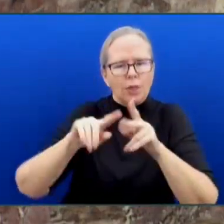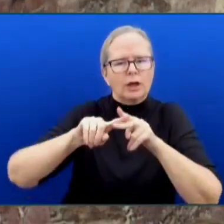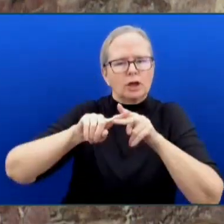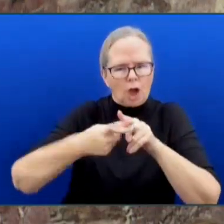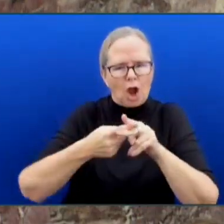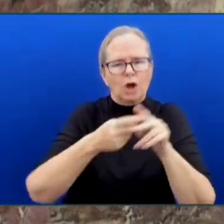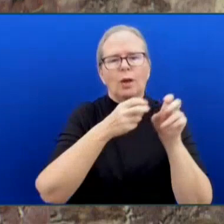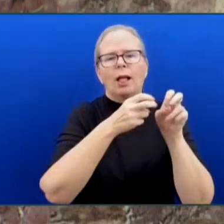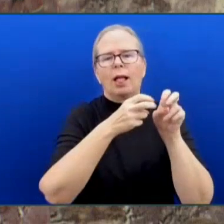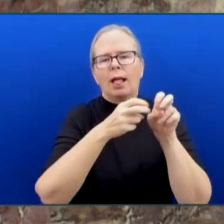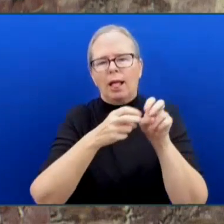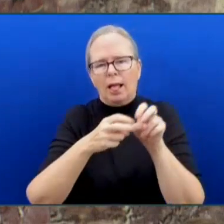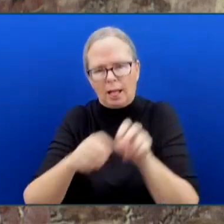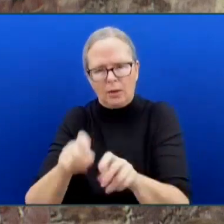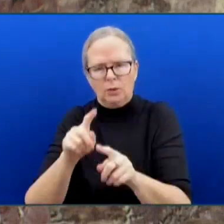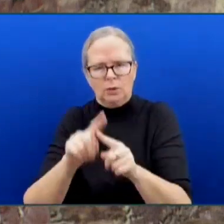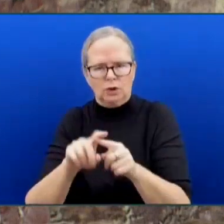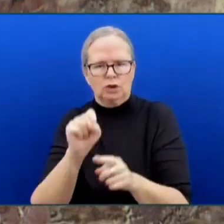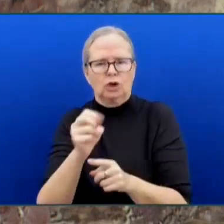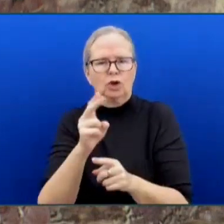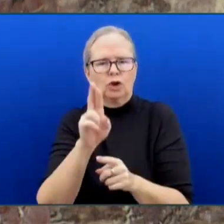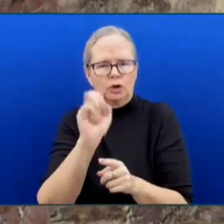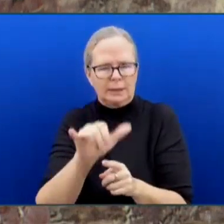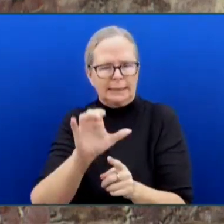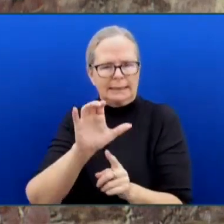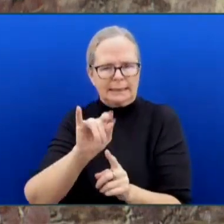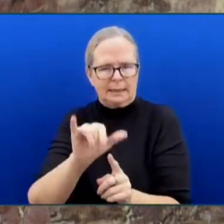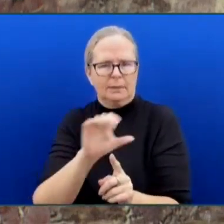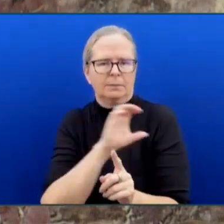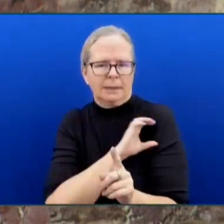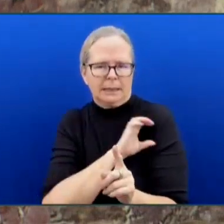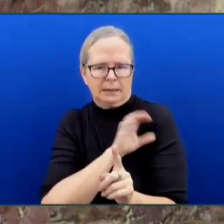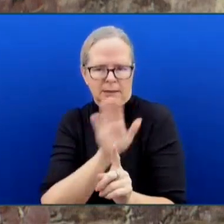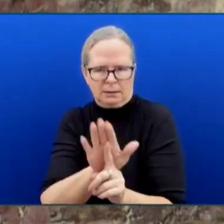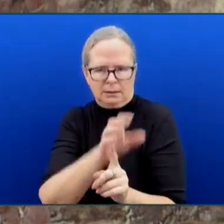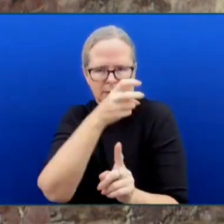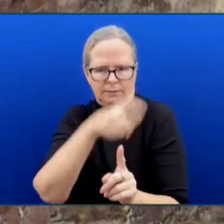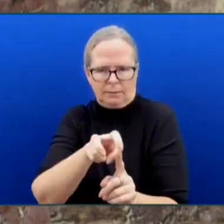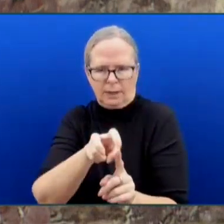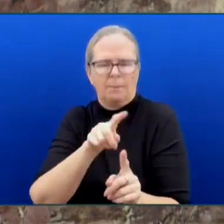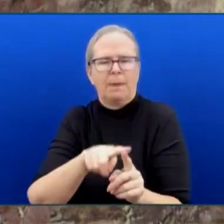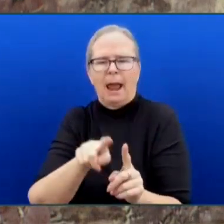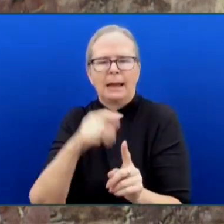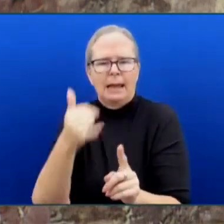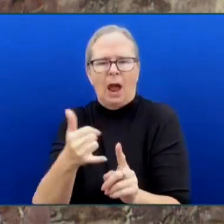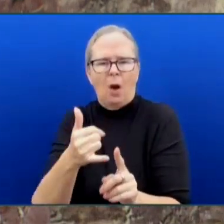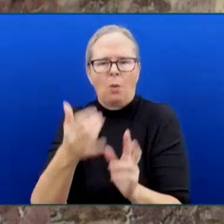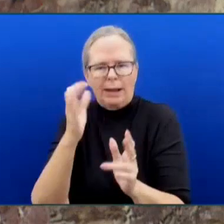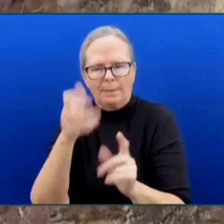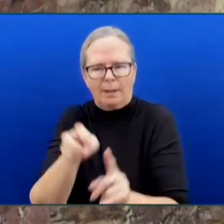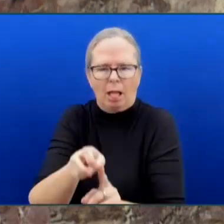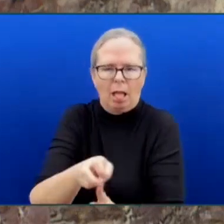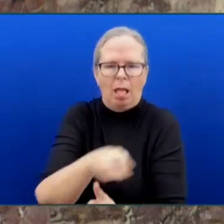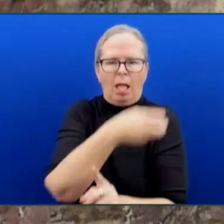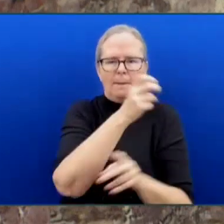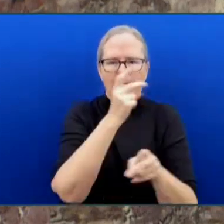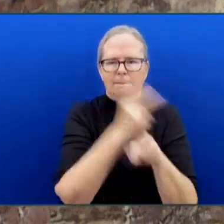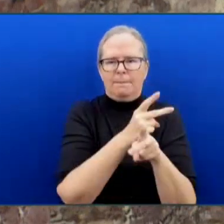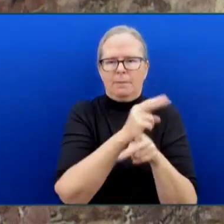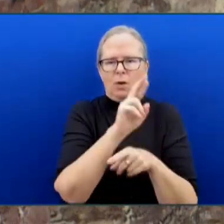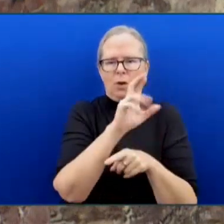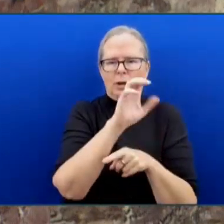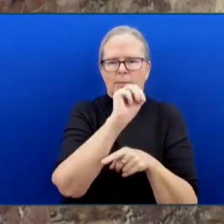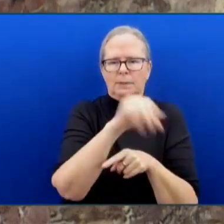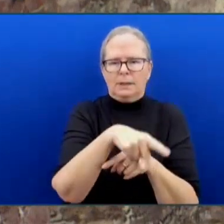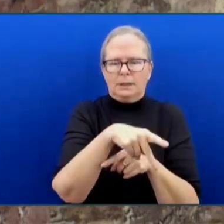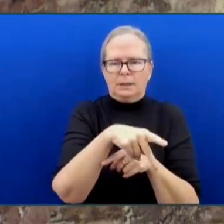the experts within my ministry and outside my ministry that the challenge for communities is the impact that